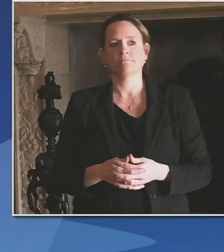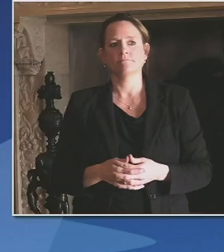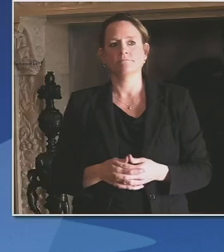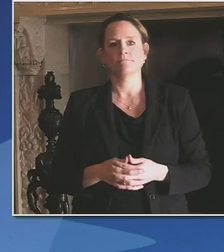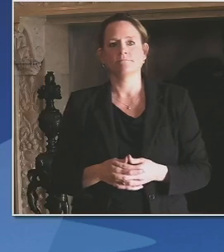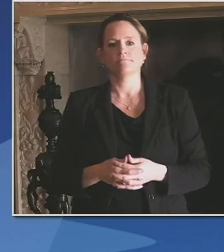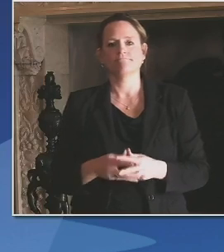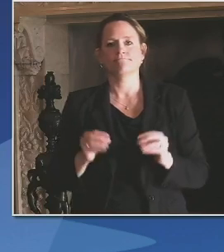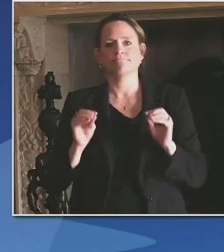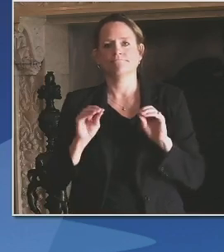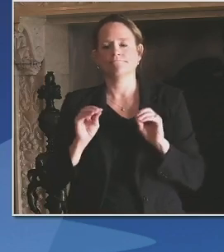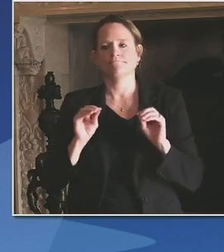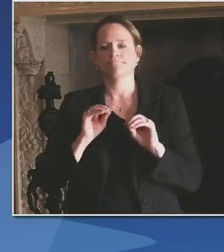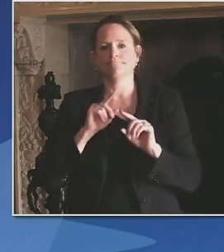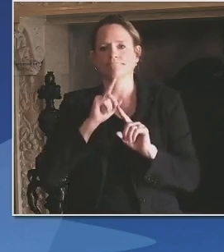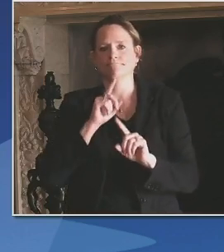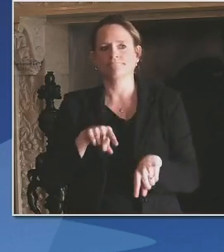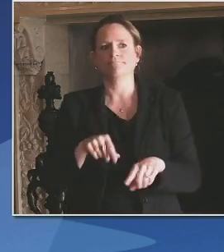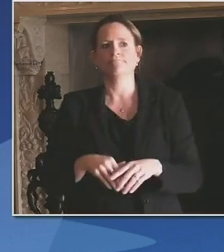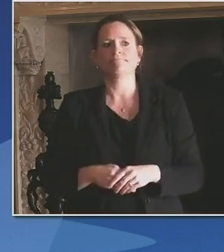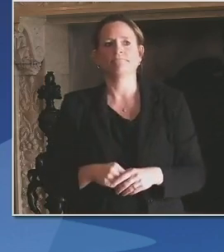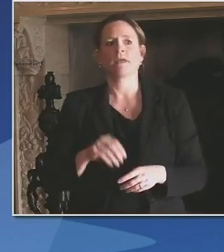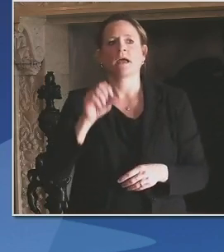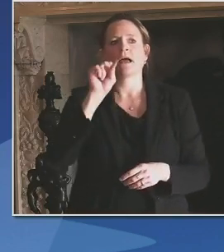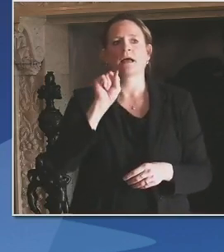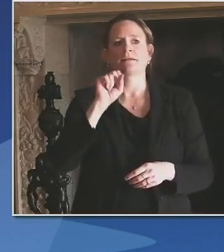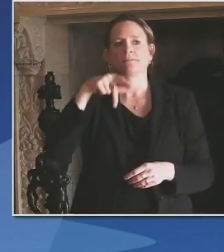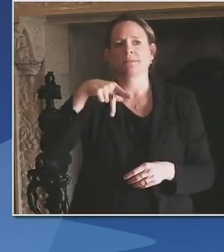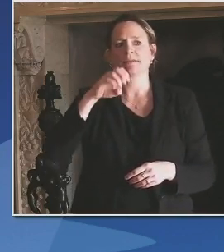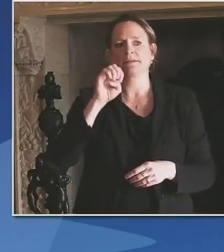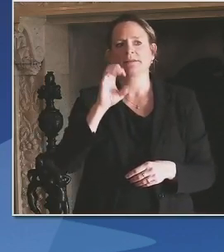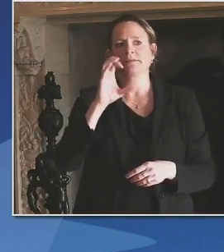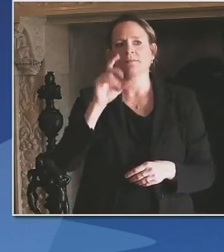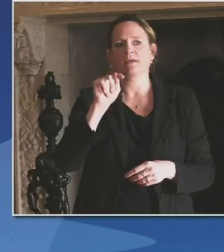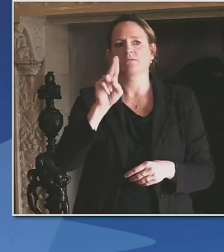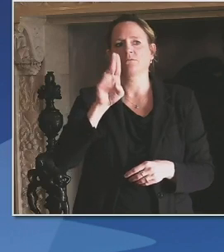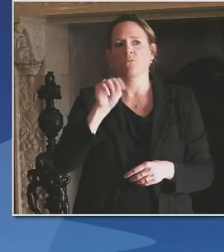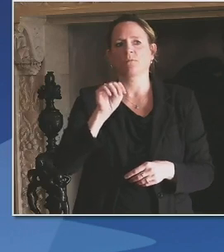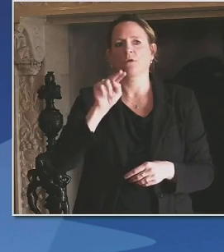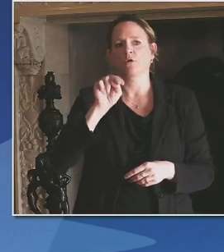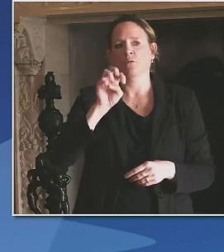Okay, what about Savannah from Spectrum News? Savannah from Spectrum News.